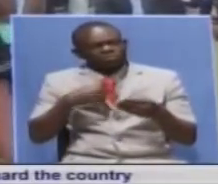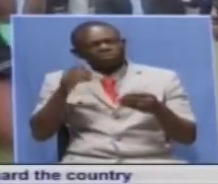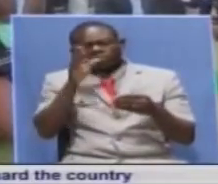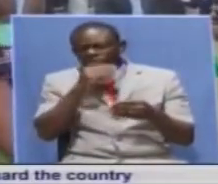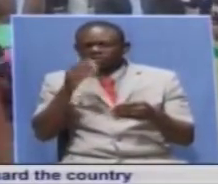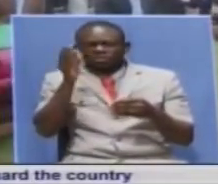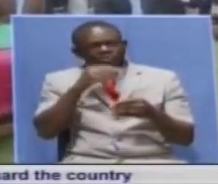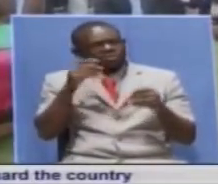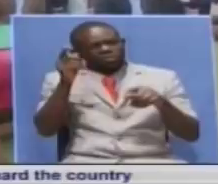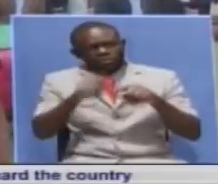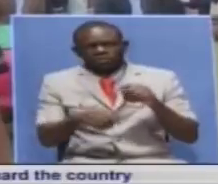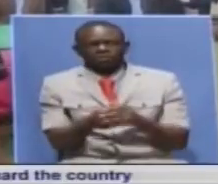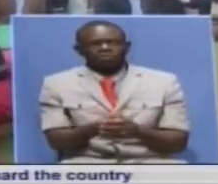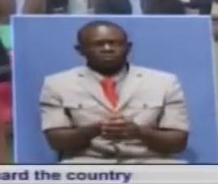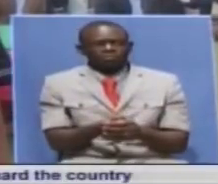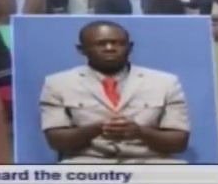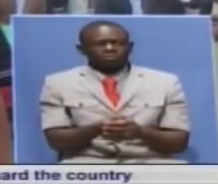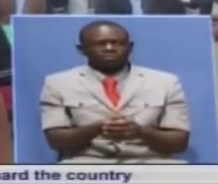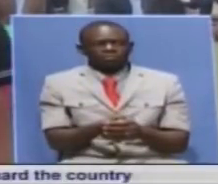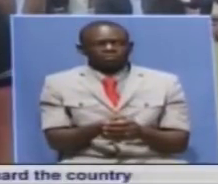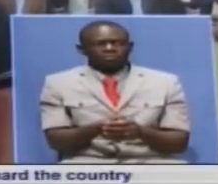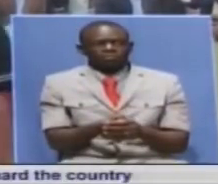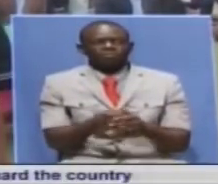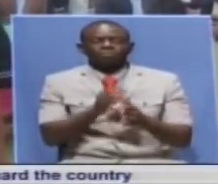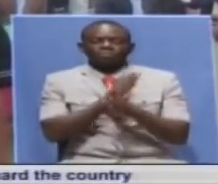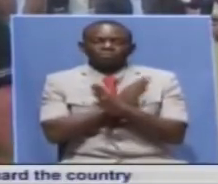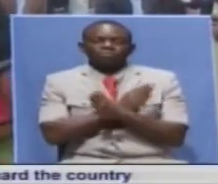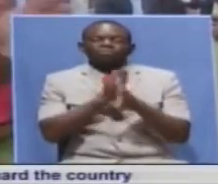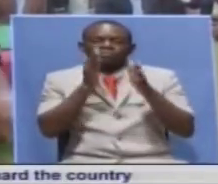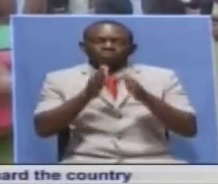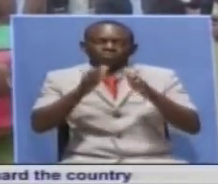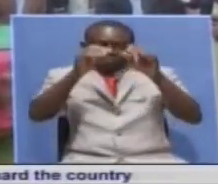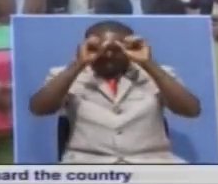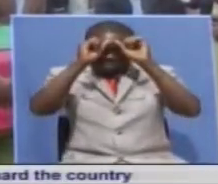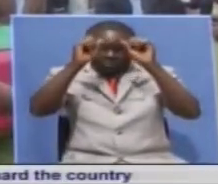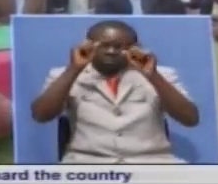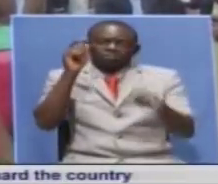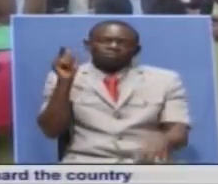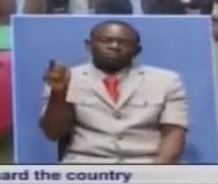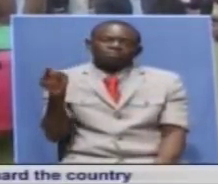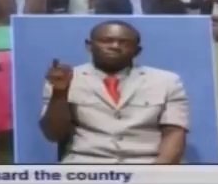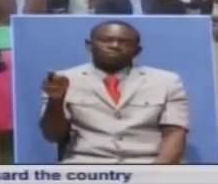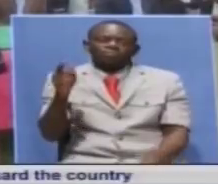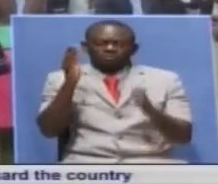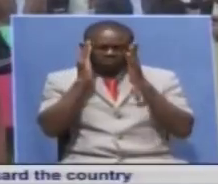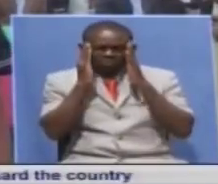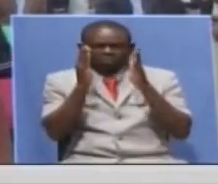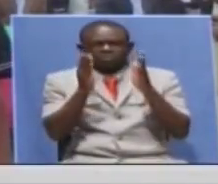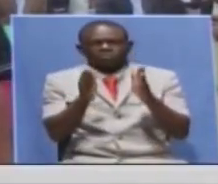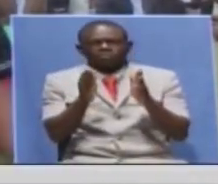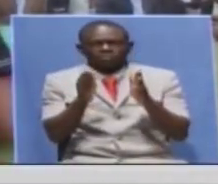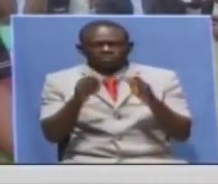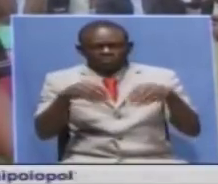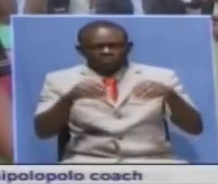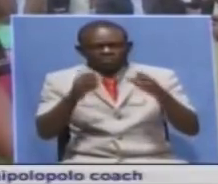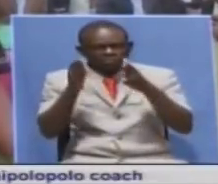The President of the Republic of Zambia, Mr. Edgar Lungu, remains committed to ensure that our marketeers,